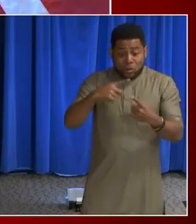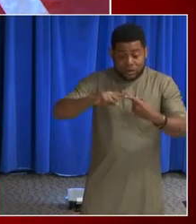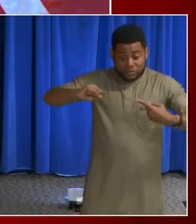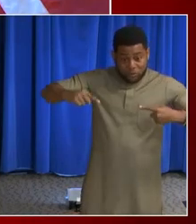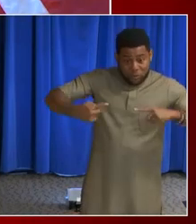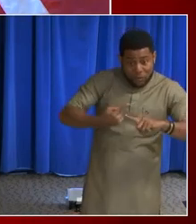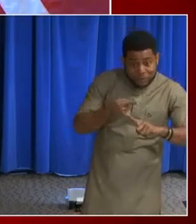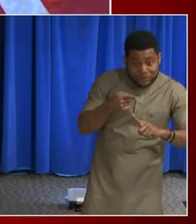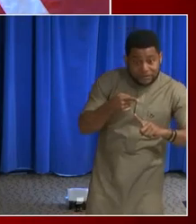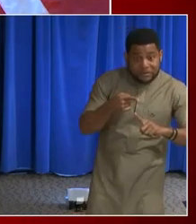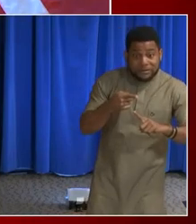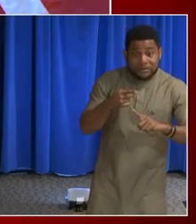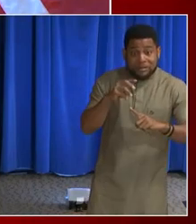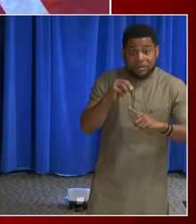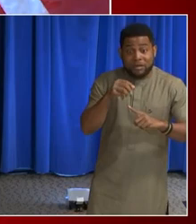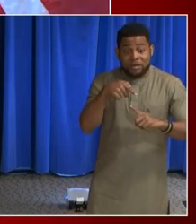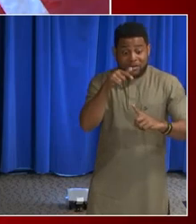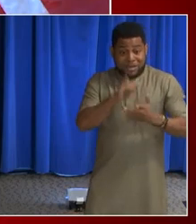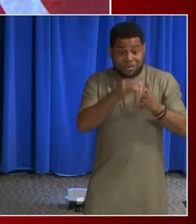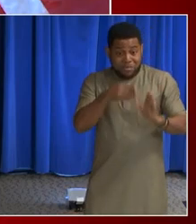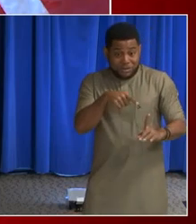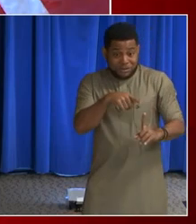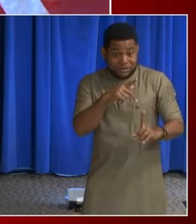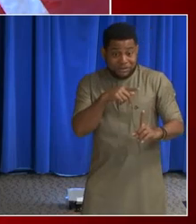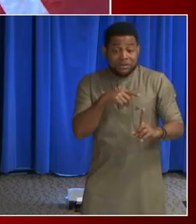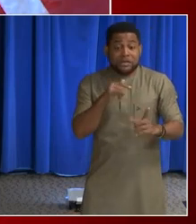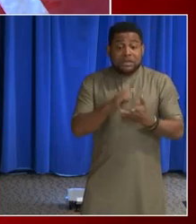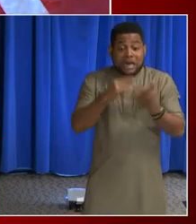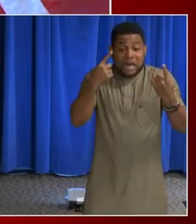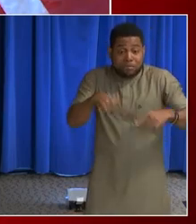of Mr. Sherrod in this place, where the individual was struck.